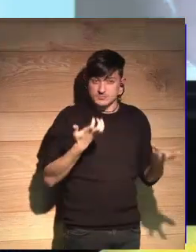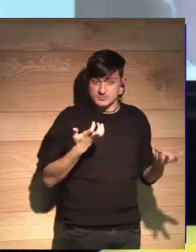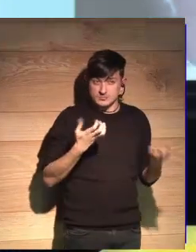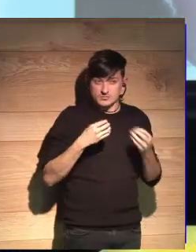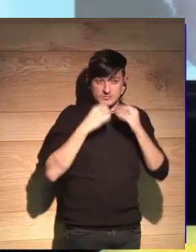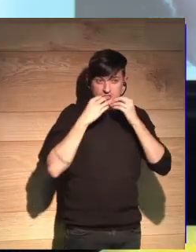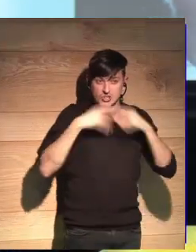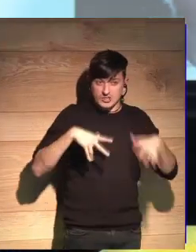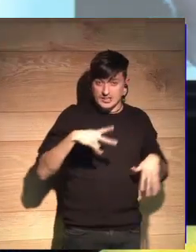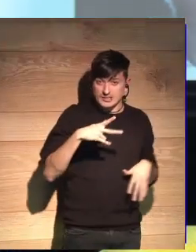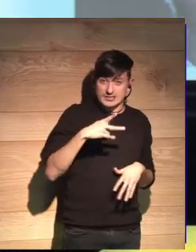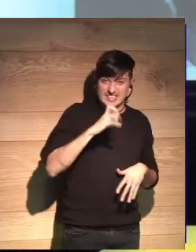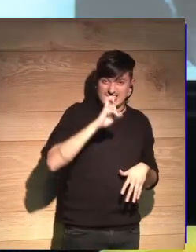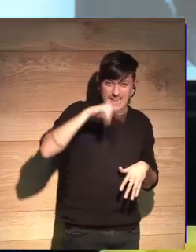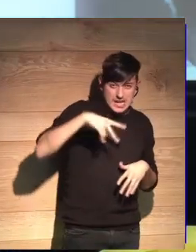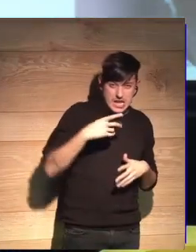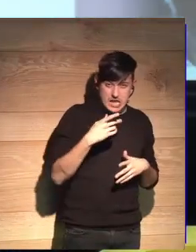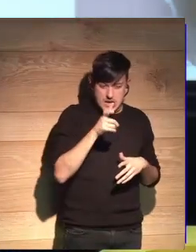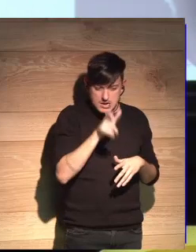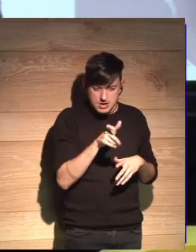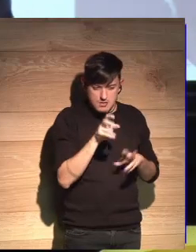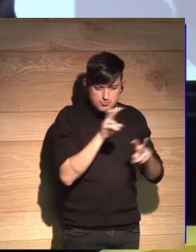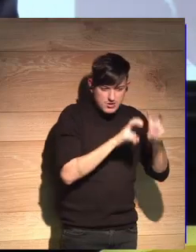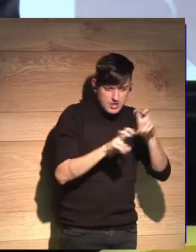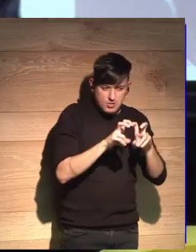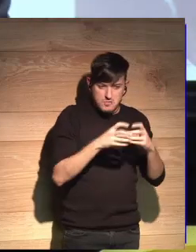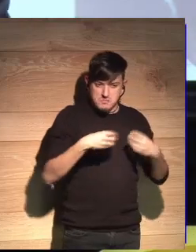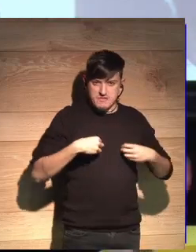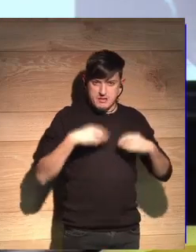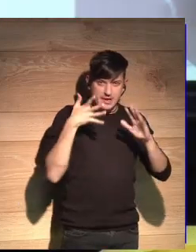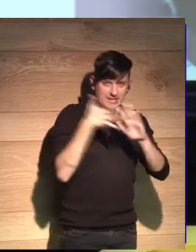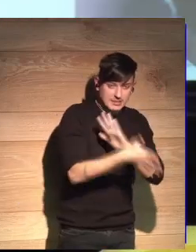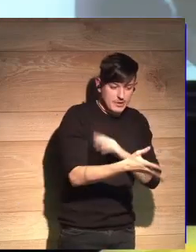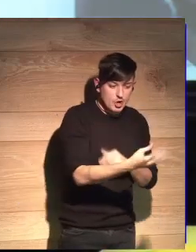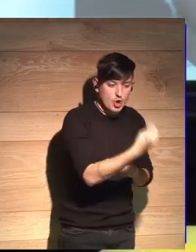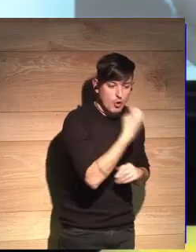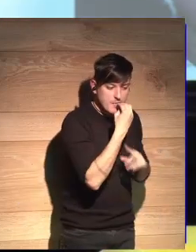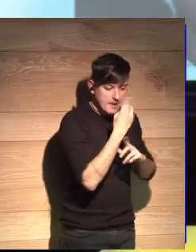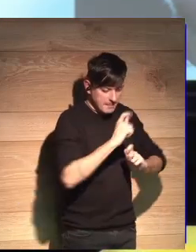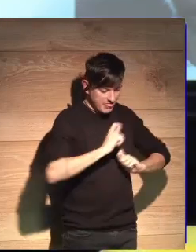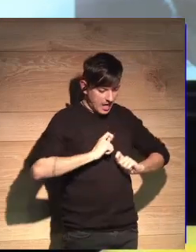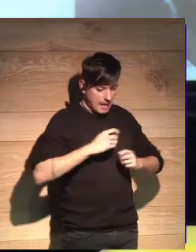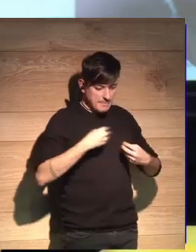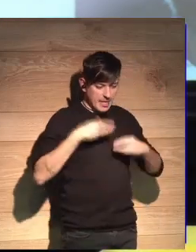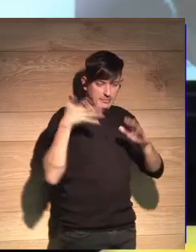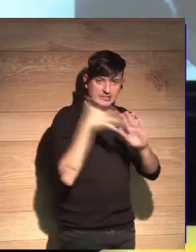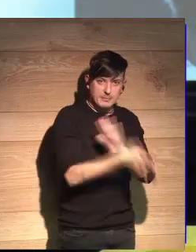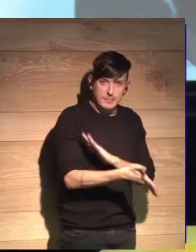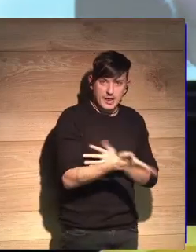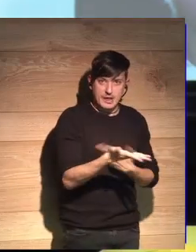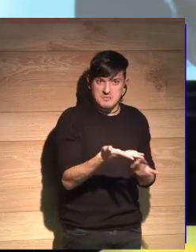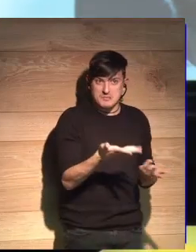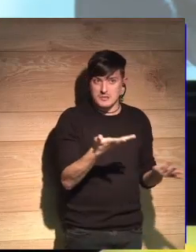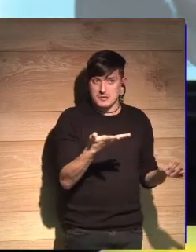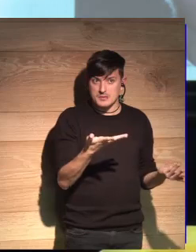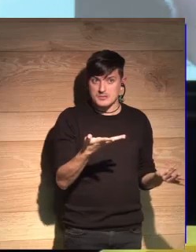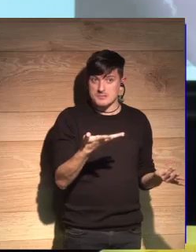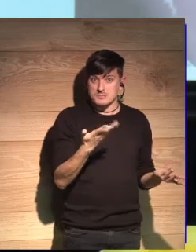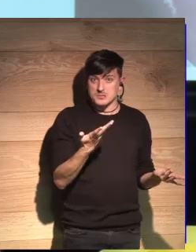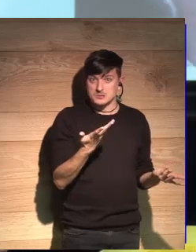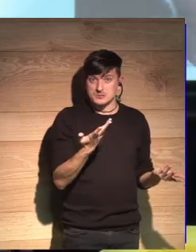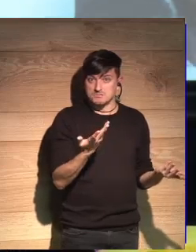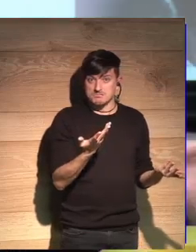eat that made you immortal. And of course, because there wasn't anything practical for the Sumerians to do to become immortal, the epic ends, of